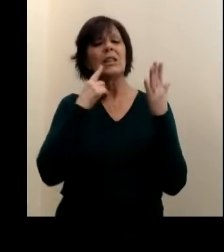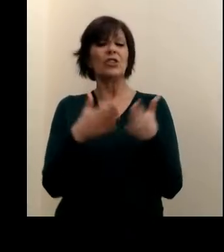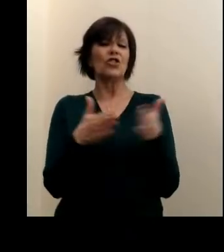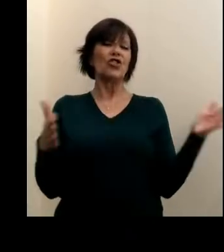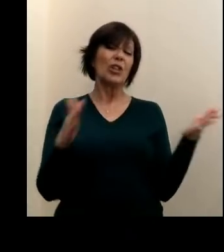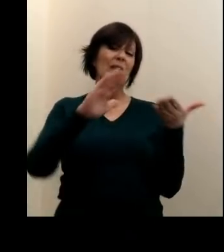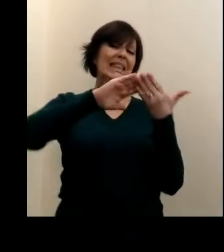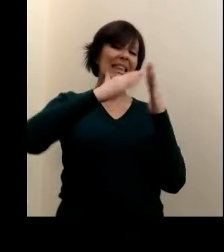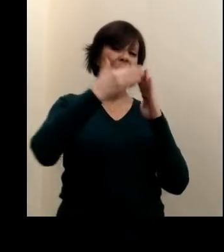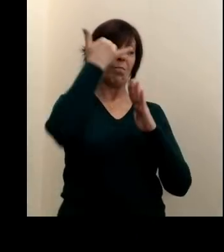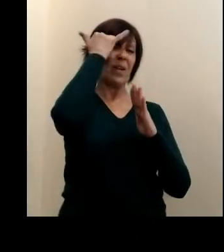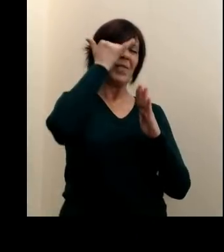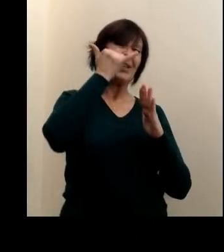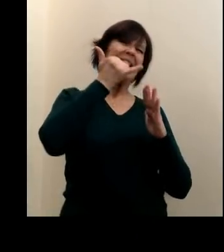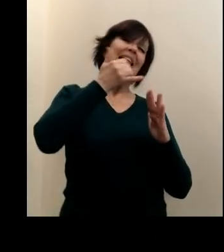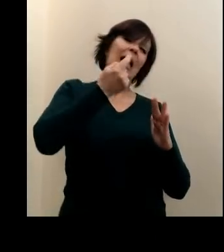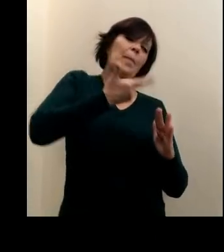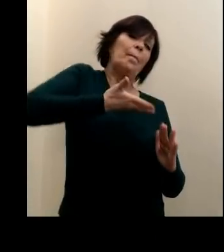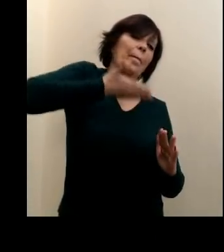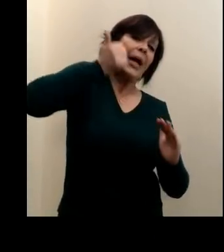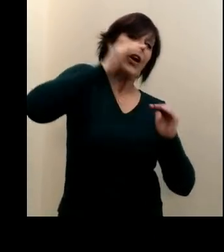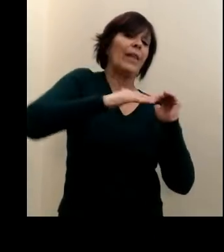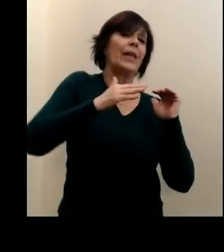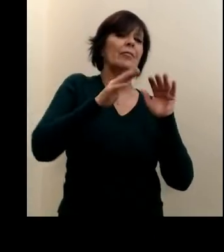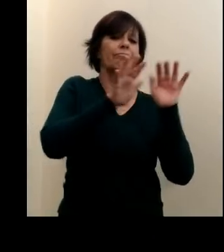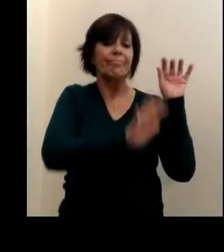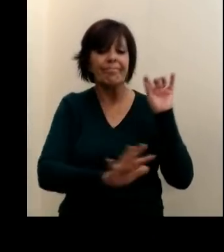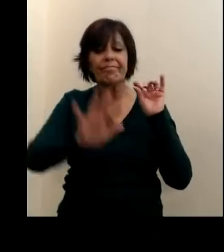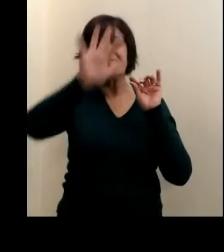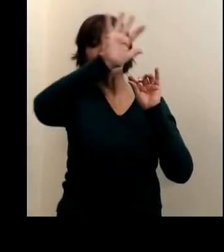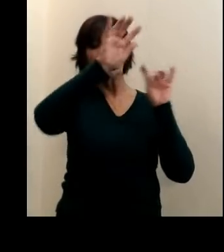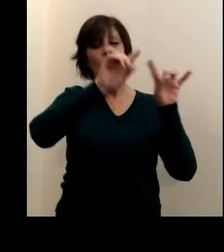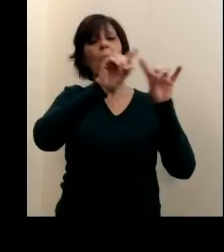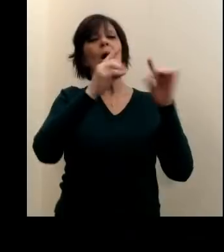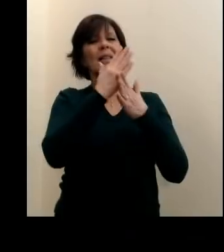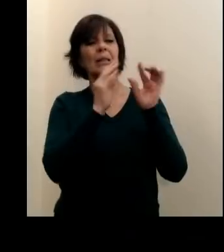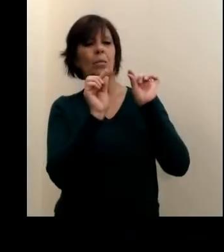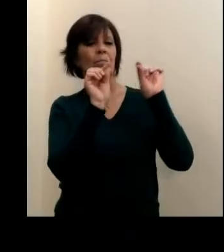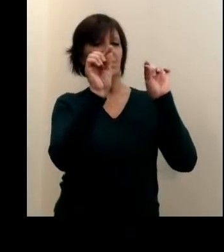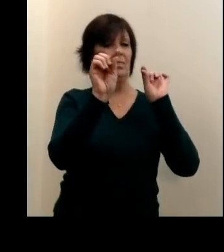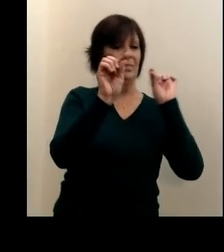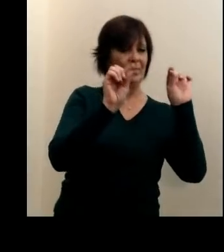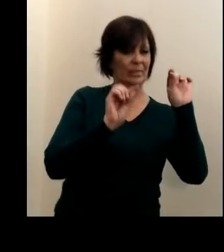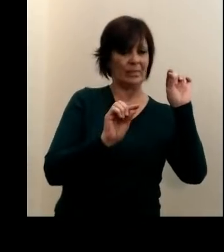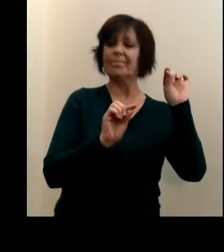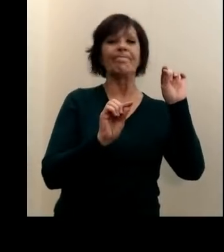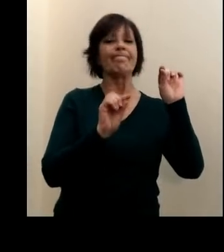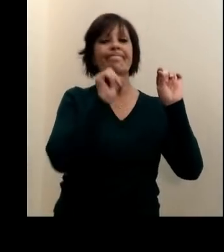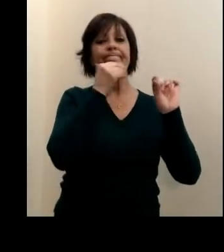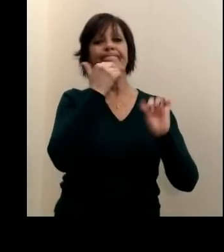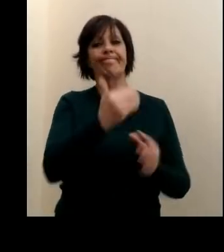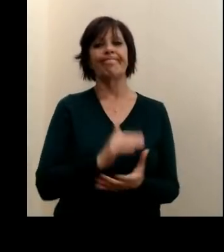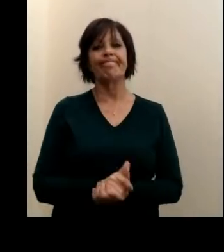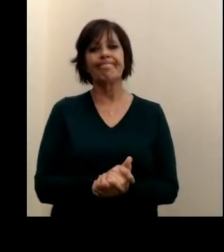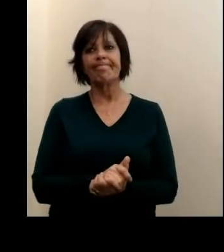Buffalo is doing better than most of the other parts of the county, but there are some zip codes in the city that are not doing well.